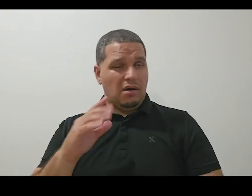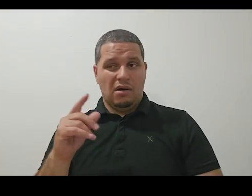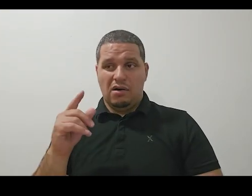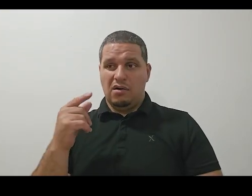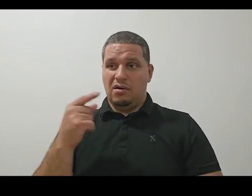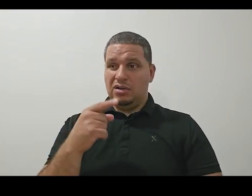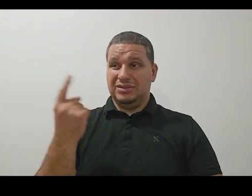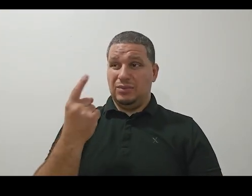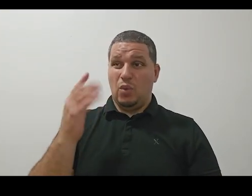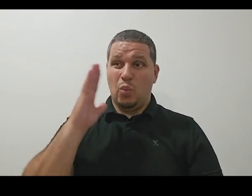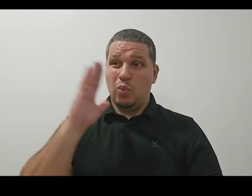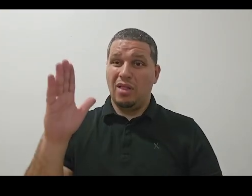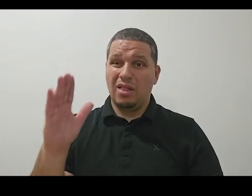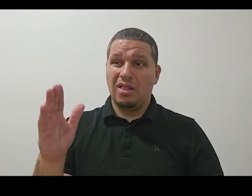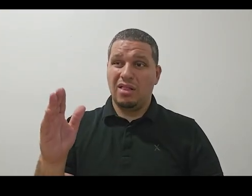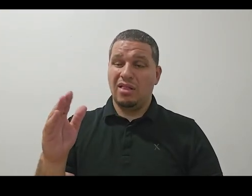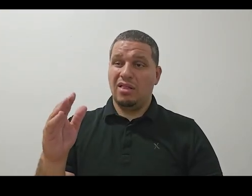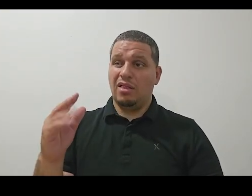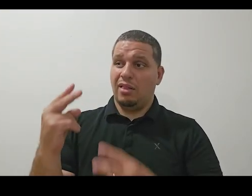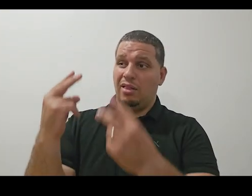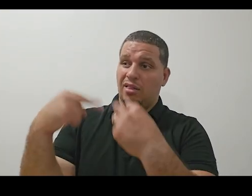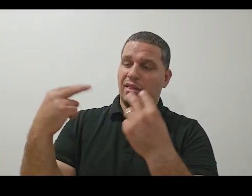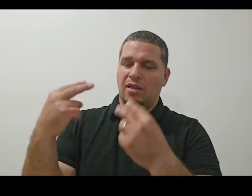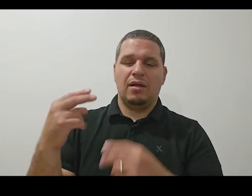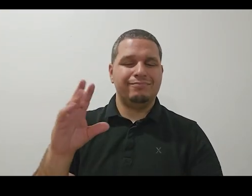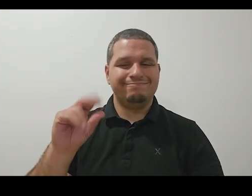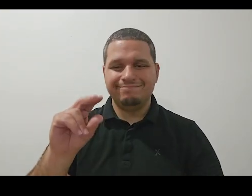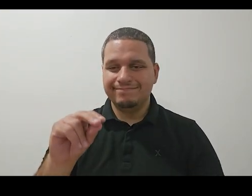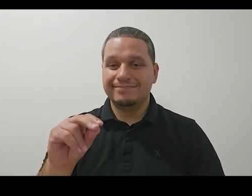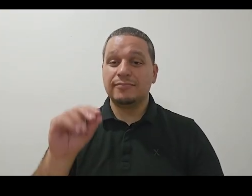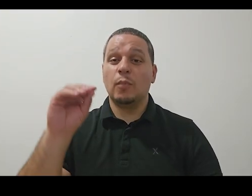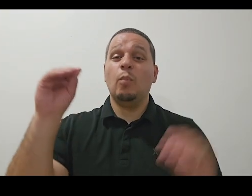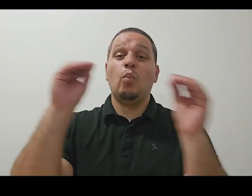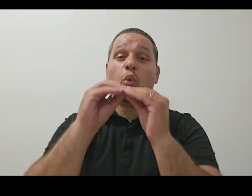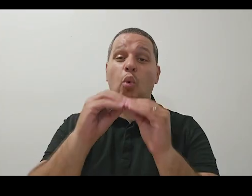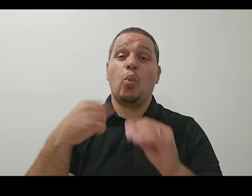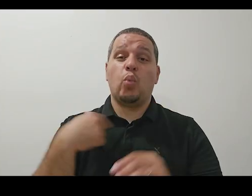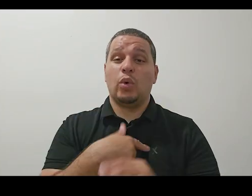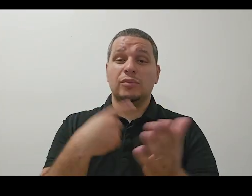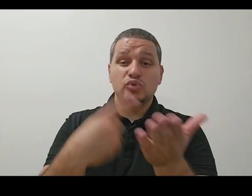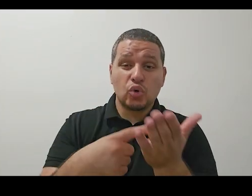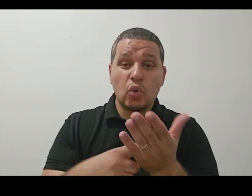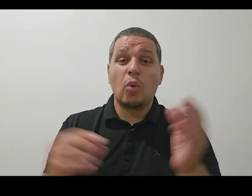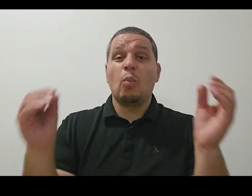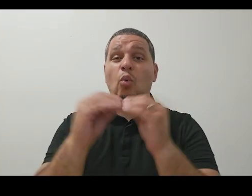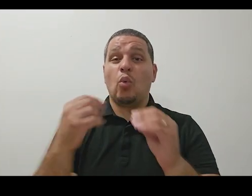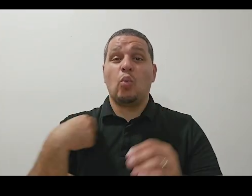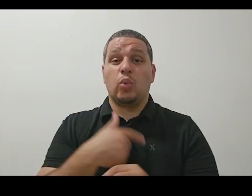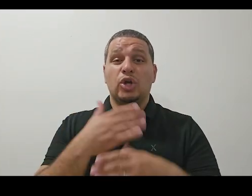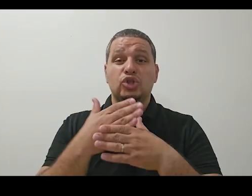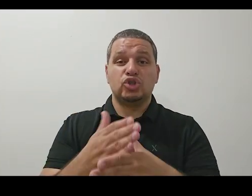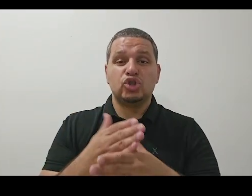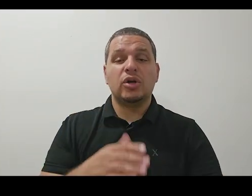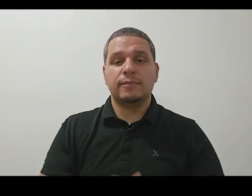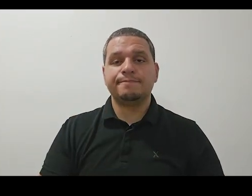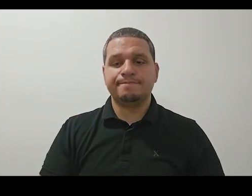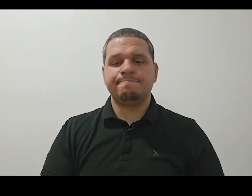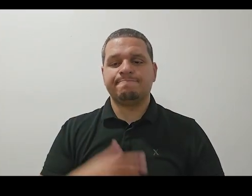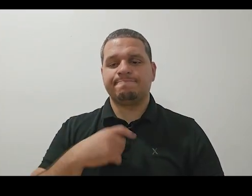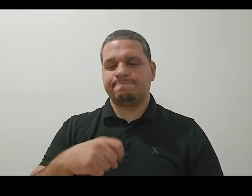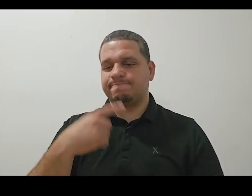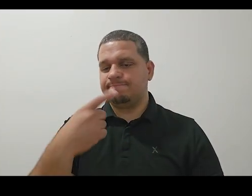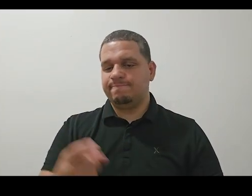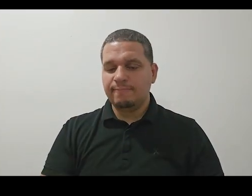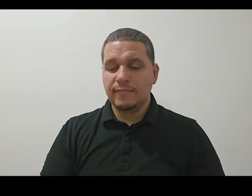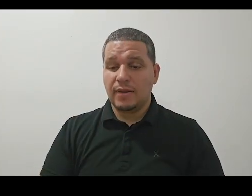God, someone is going to put me down. The more we talk, the more we share.